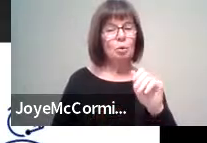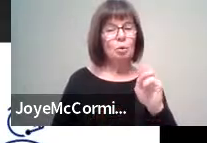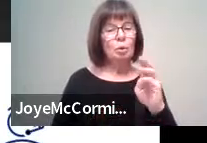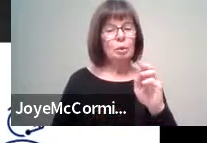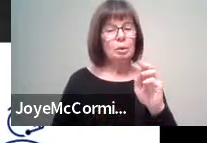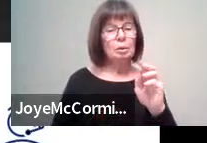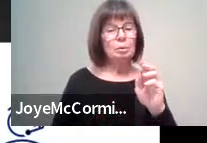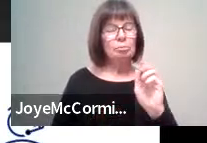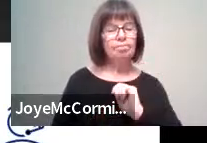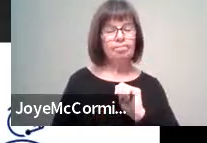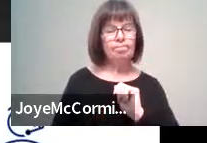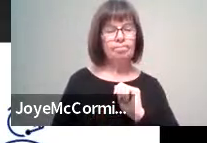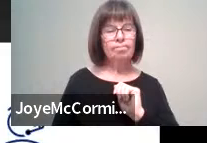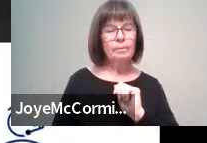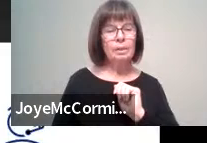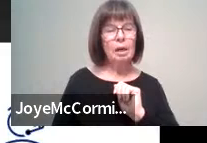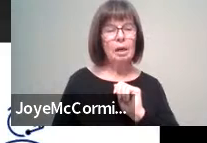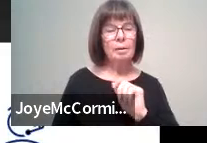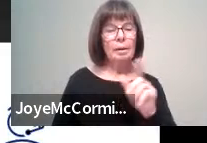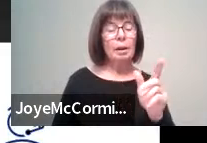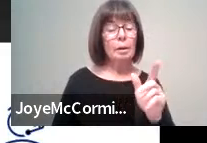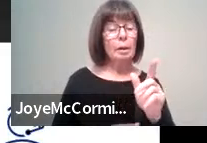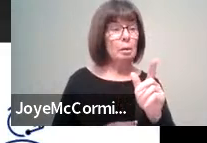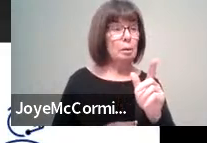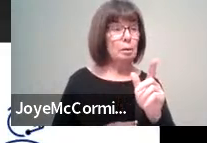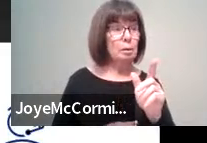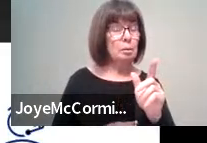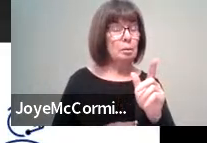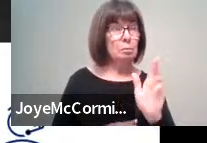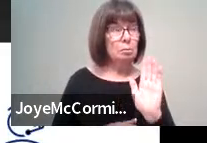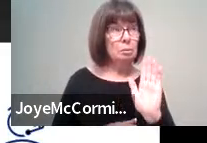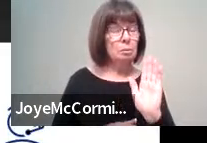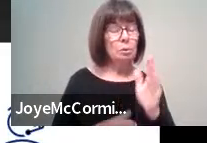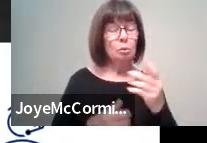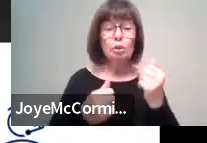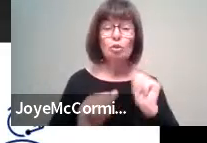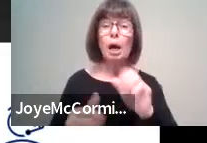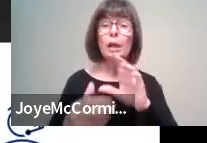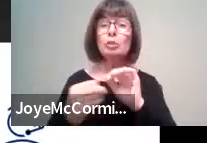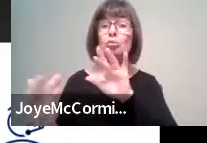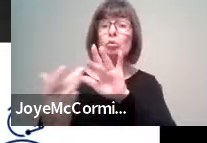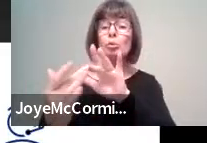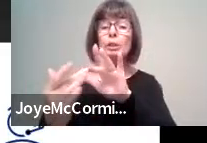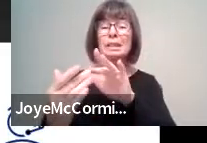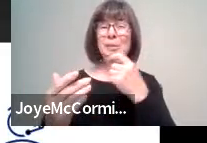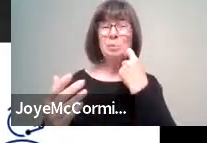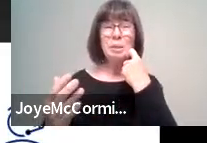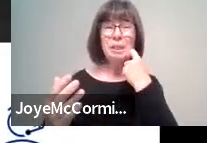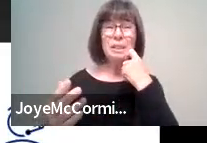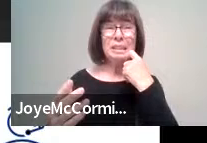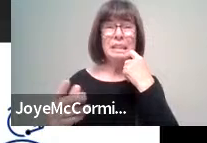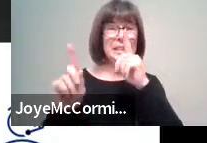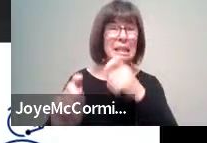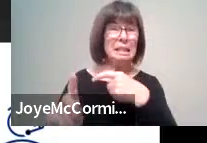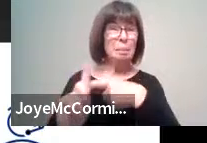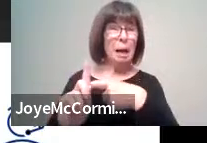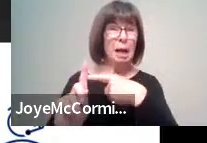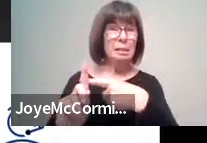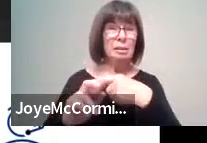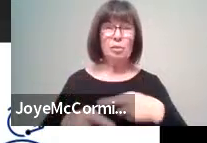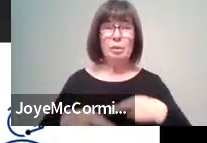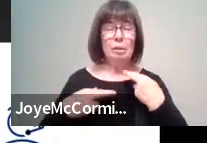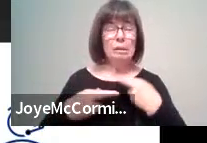HPI quartiles. So we try to reach newly positive residents. It's a very